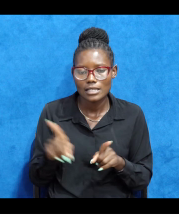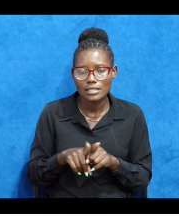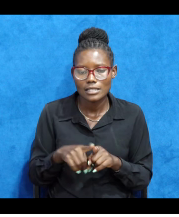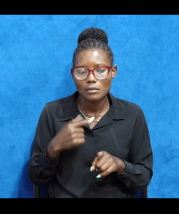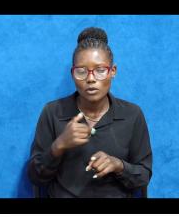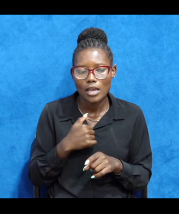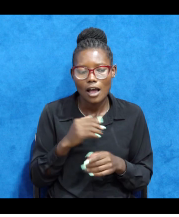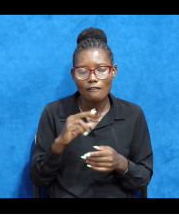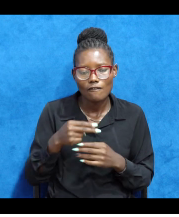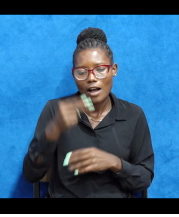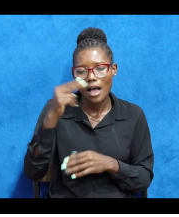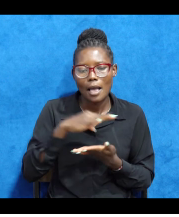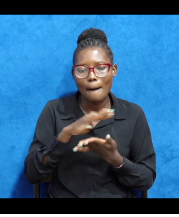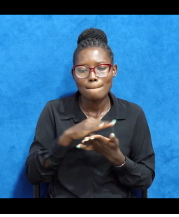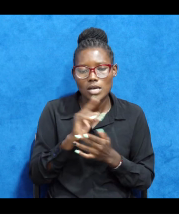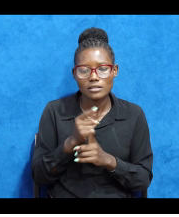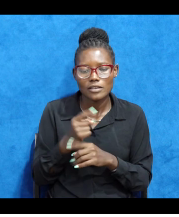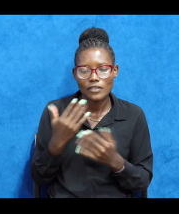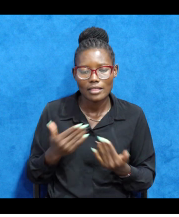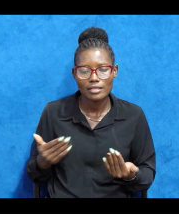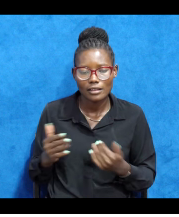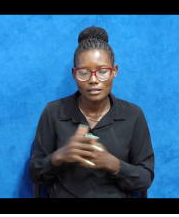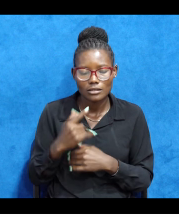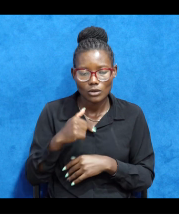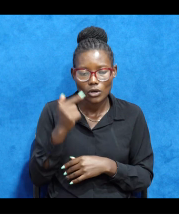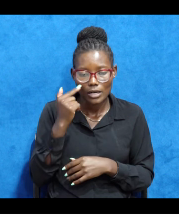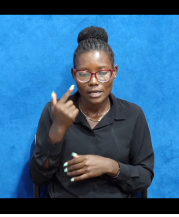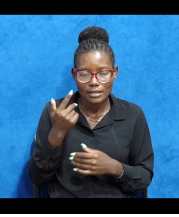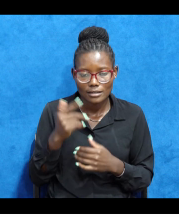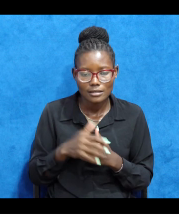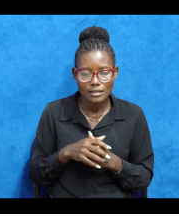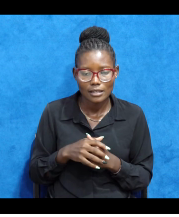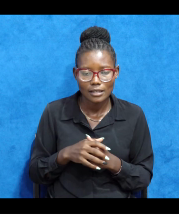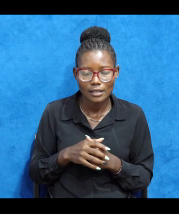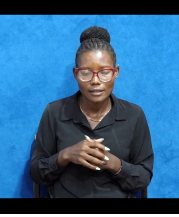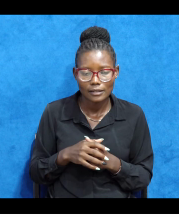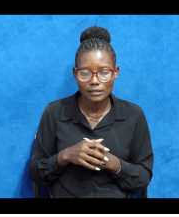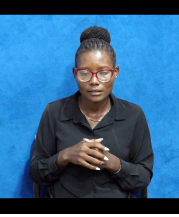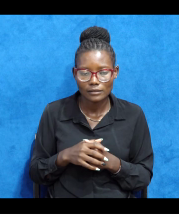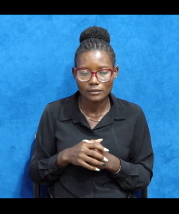system. We know from some GPS data that we could be running anywhere from 8 to 12